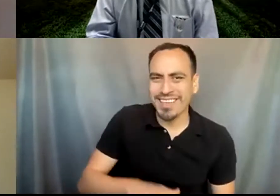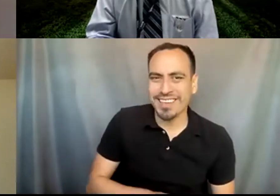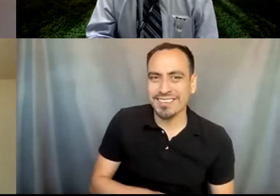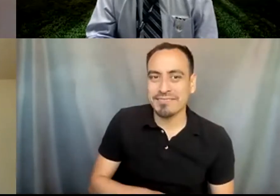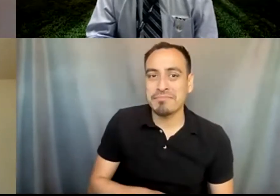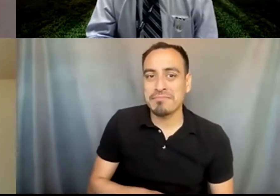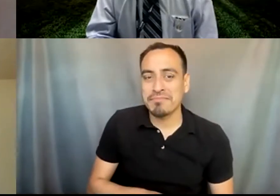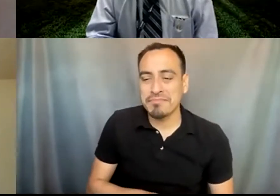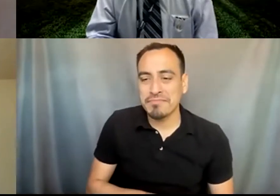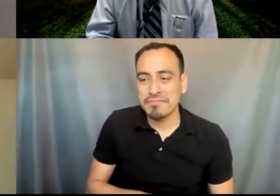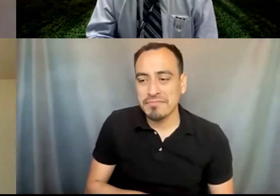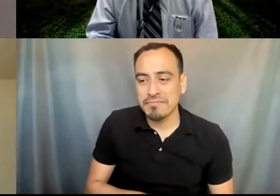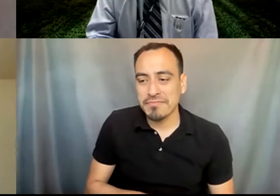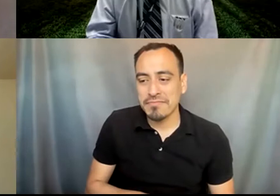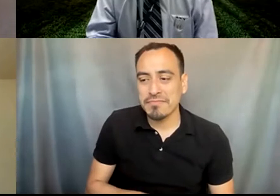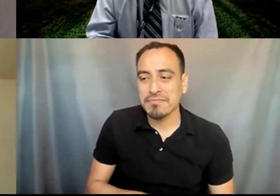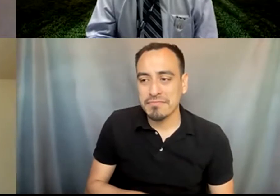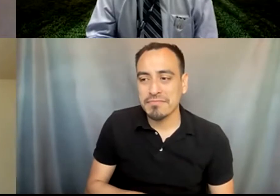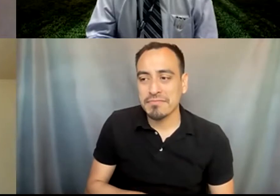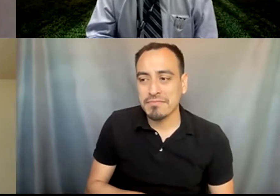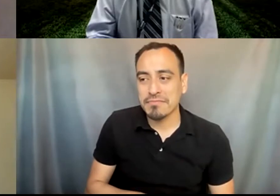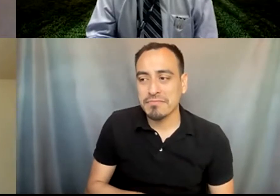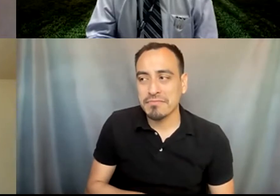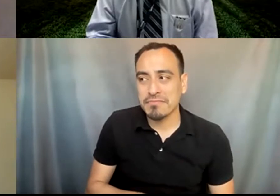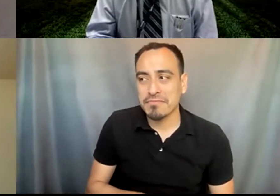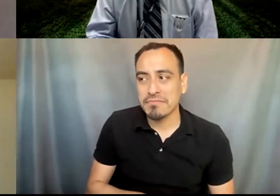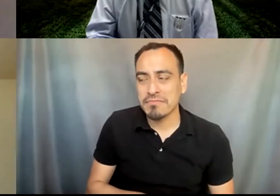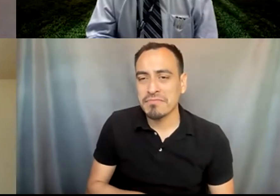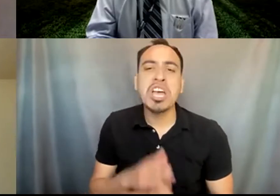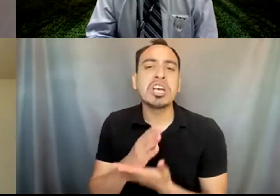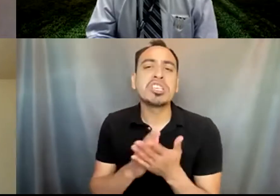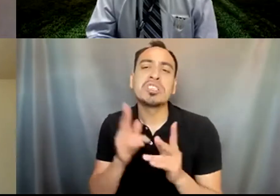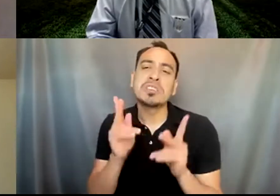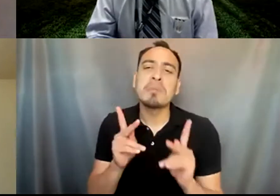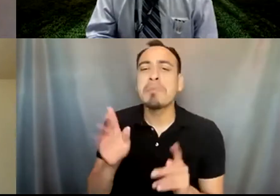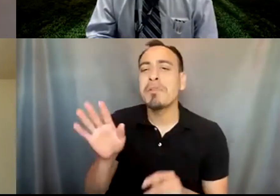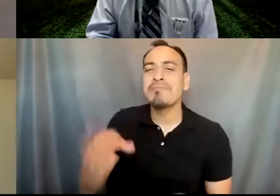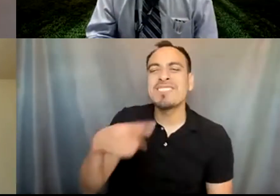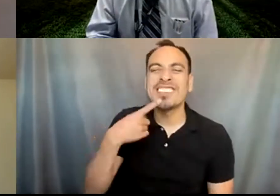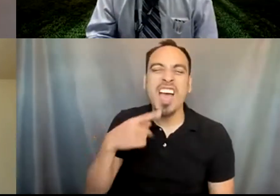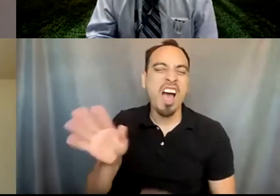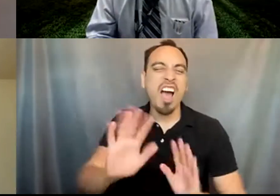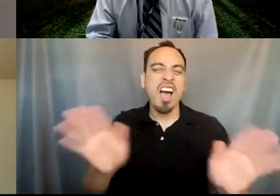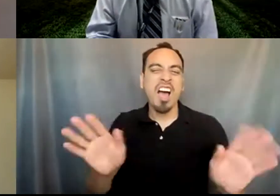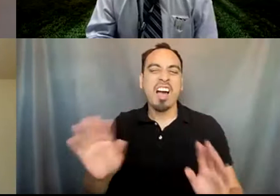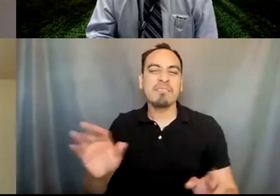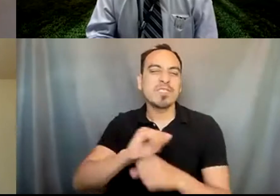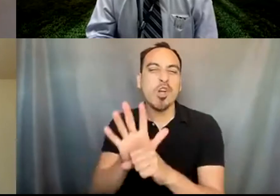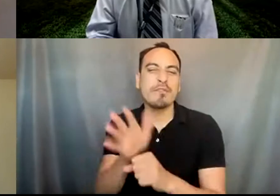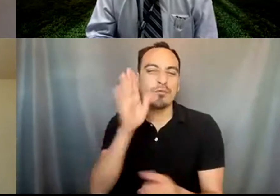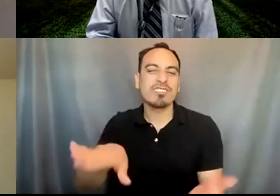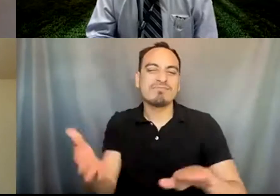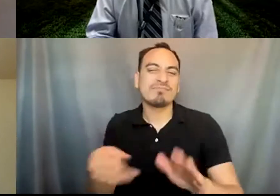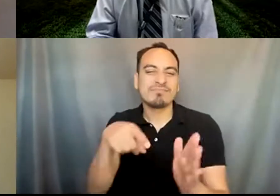say that, well, it's only 1% fatality, but especially also